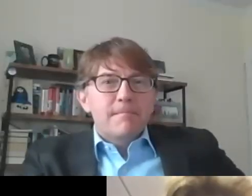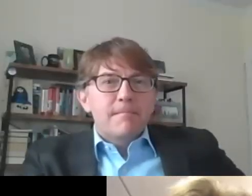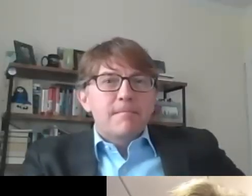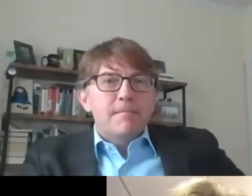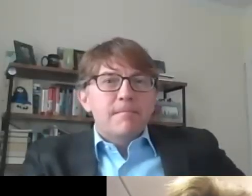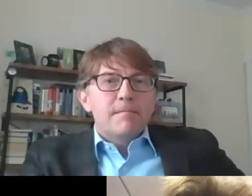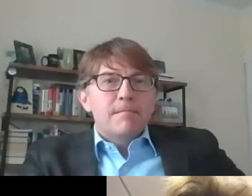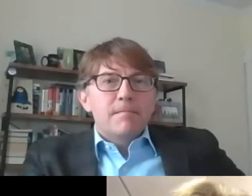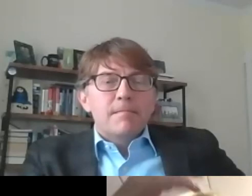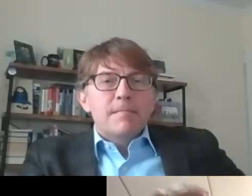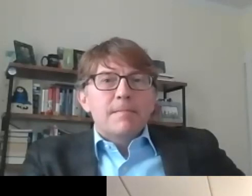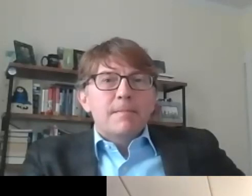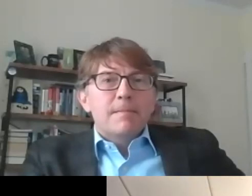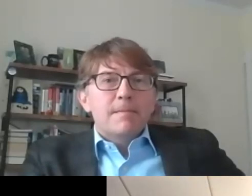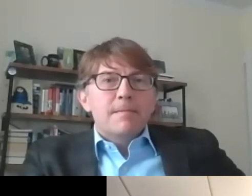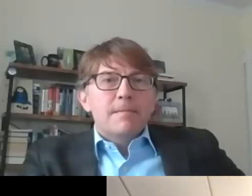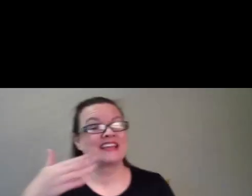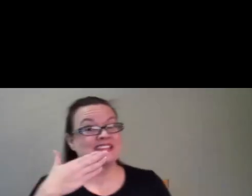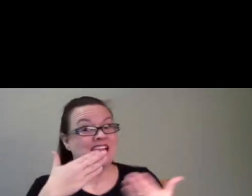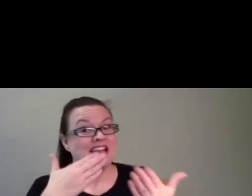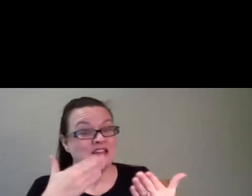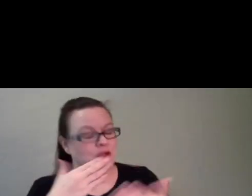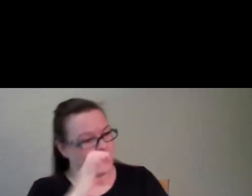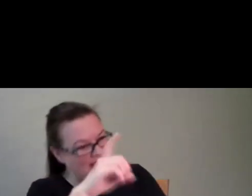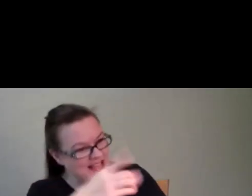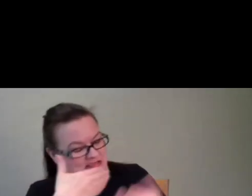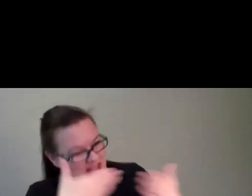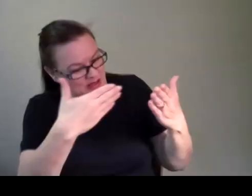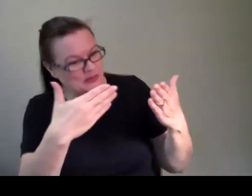Thank you so much. And I really want to thank Ed for joining